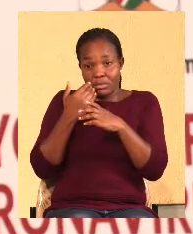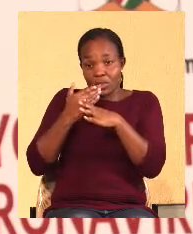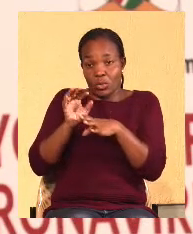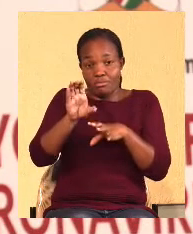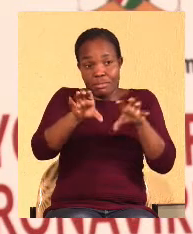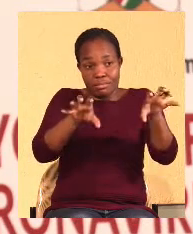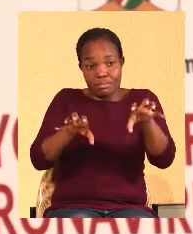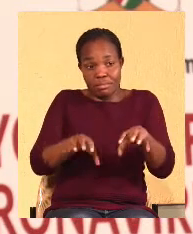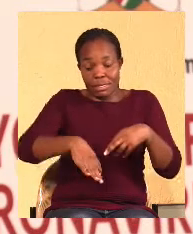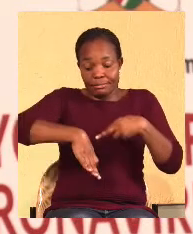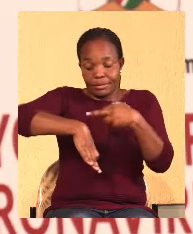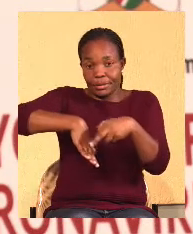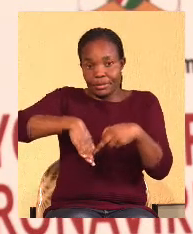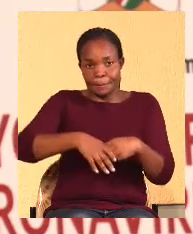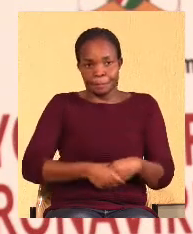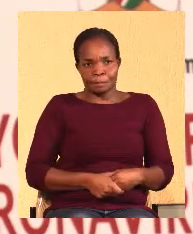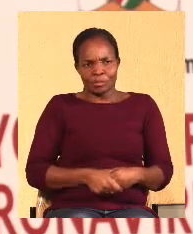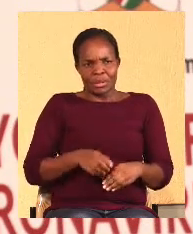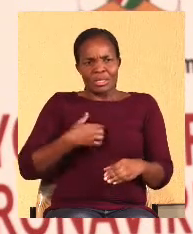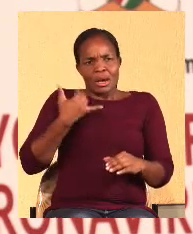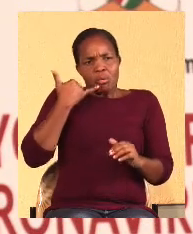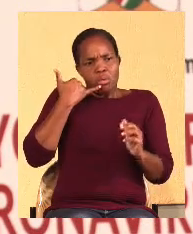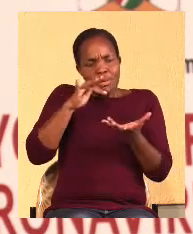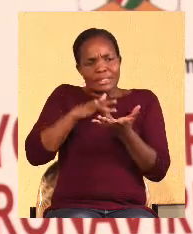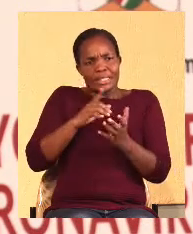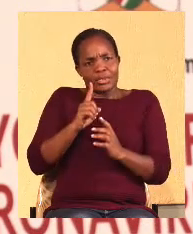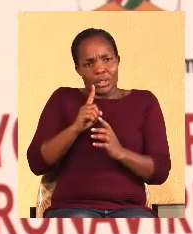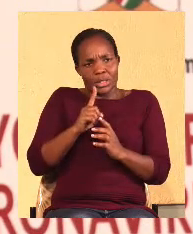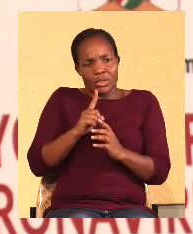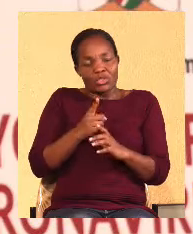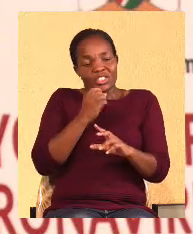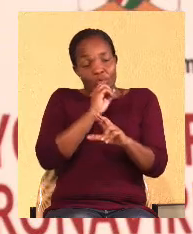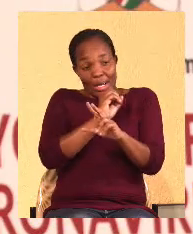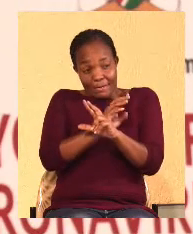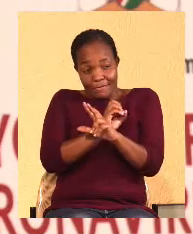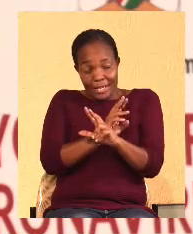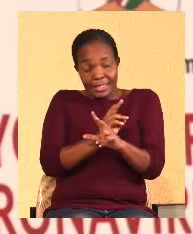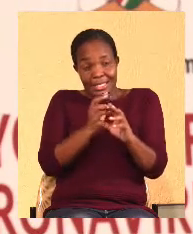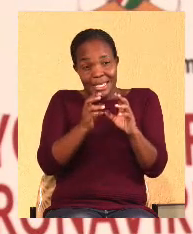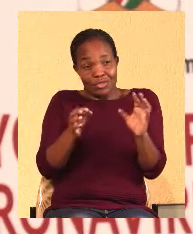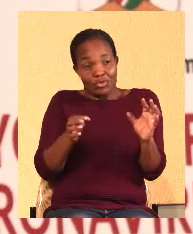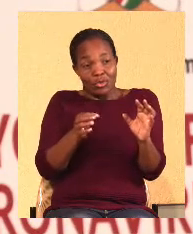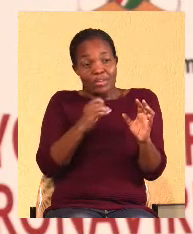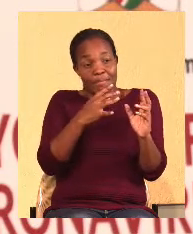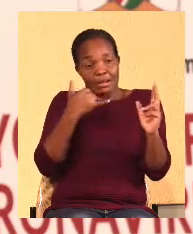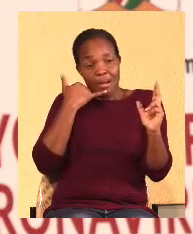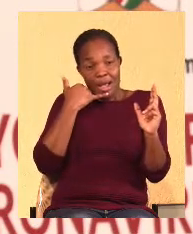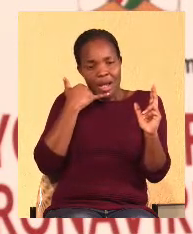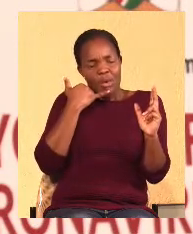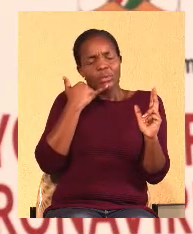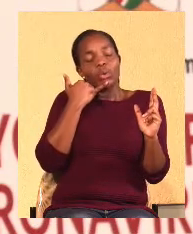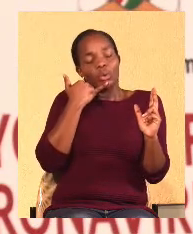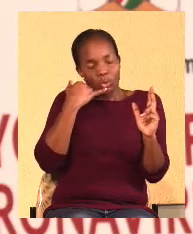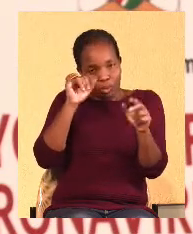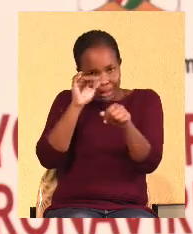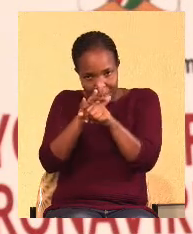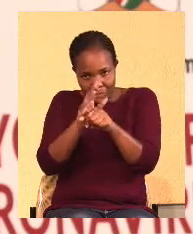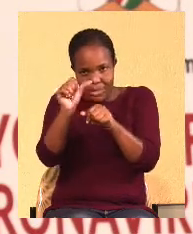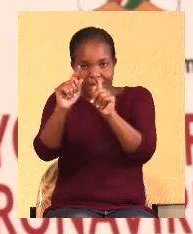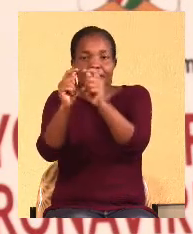that the work of the call center is only to advise and connect the callers to the other surveillance teams